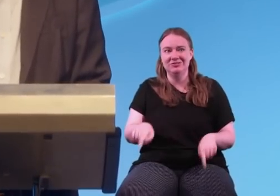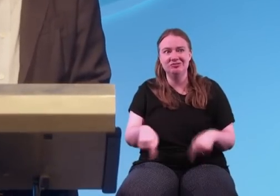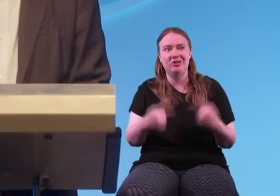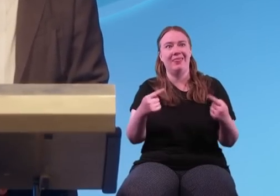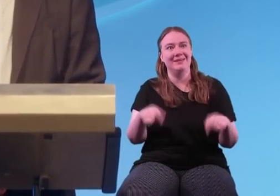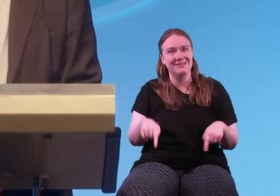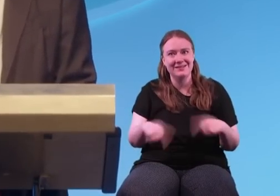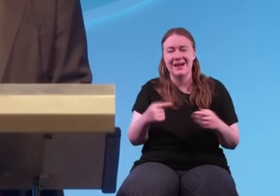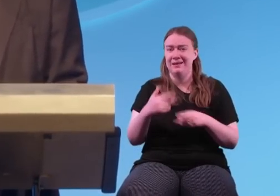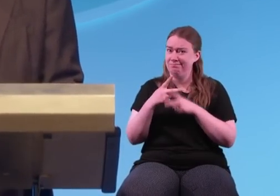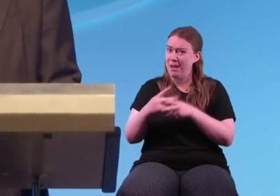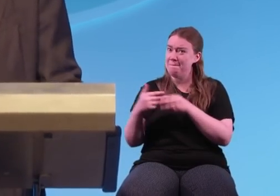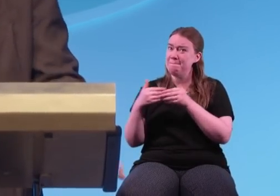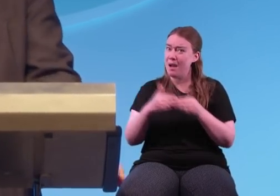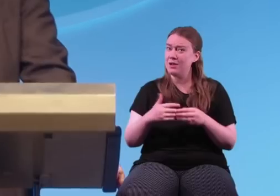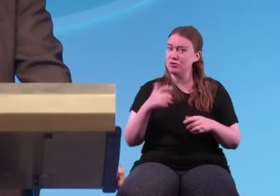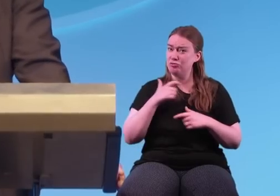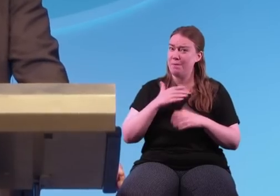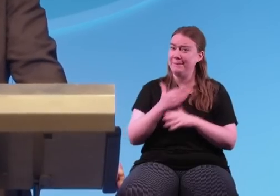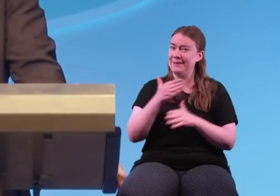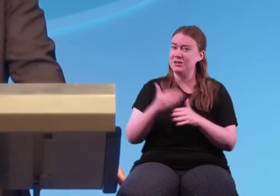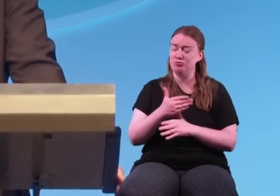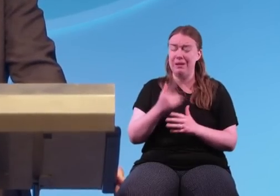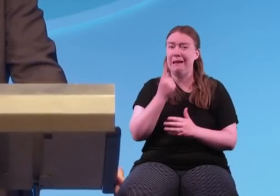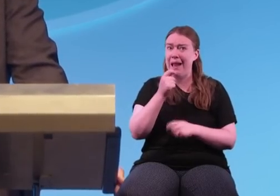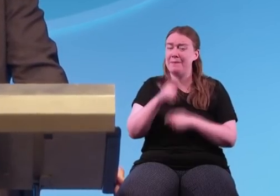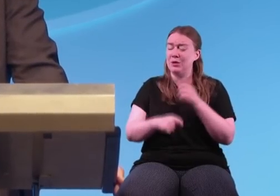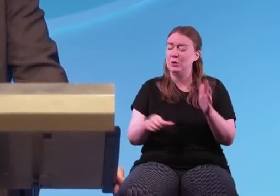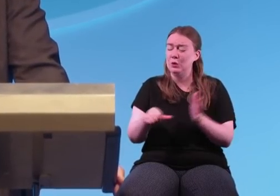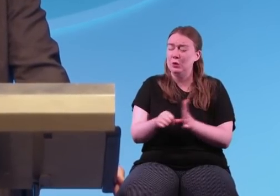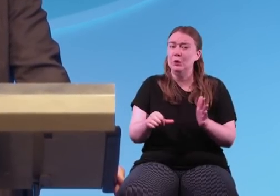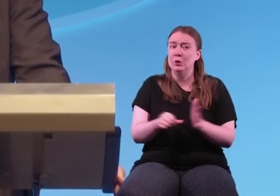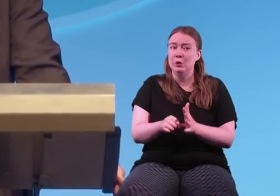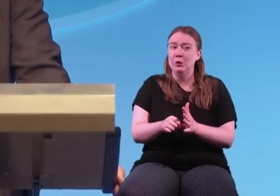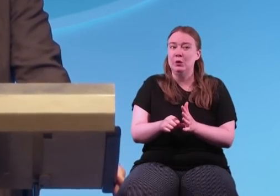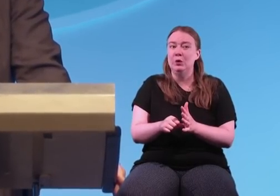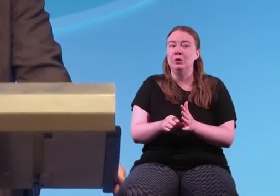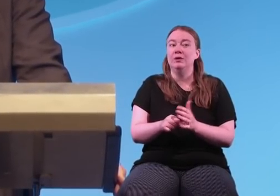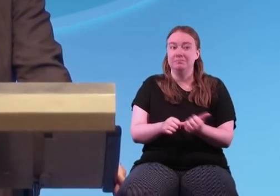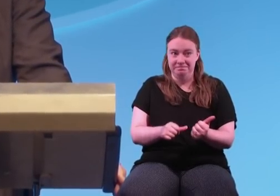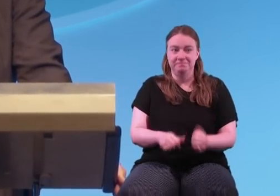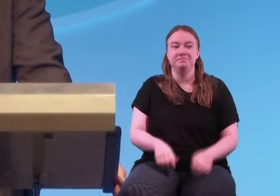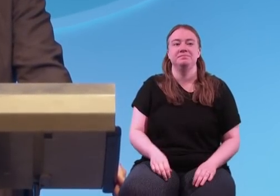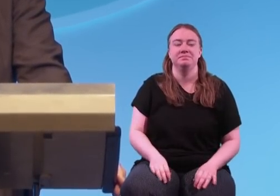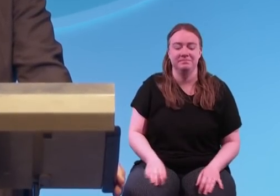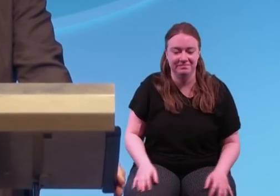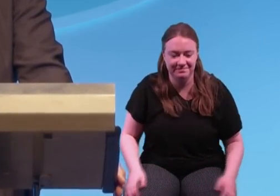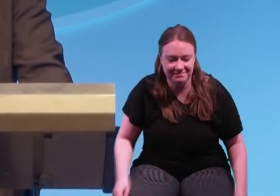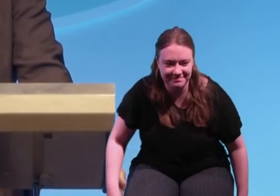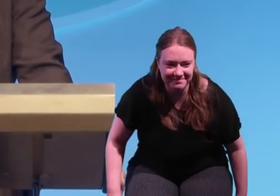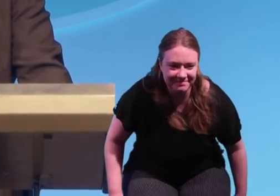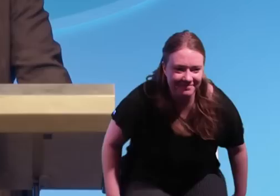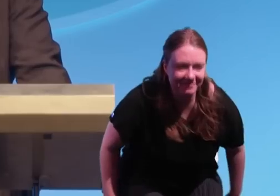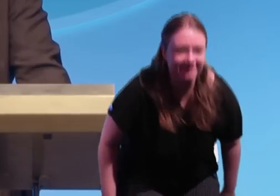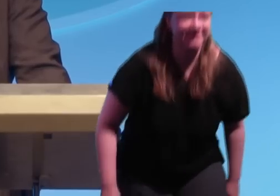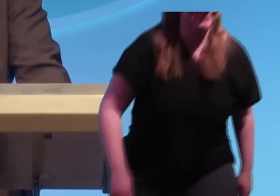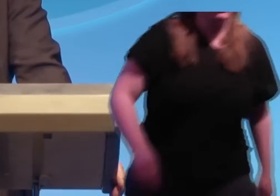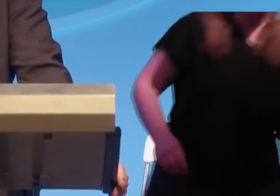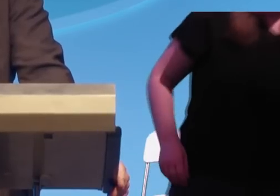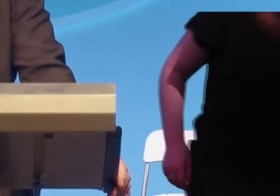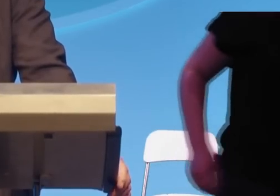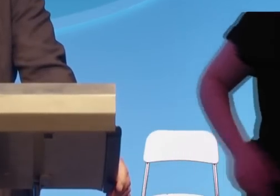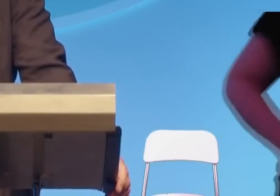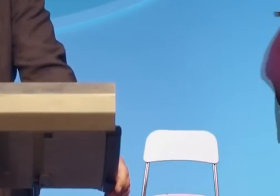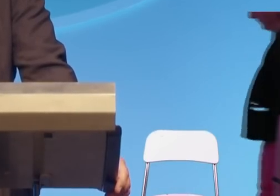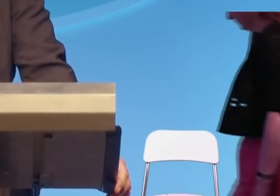of pastoral ministry that may appear at times to be almost overwhelming. And so I take it that this